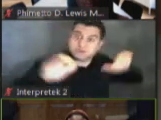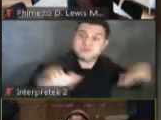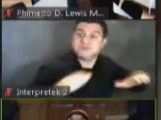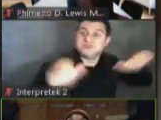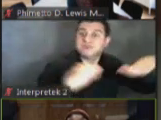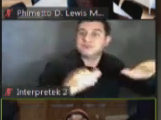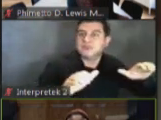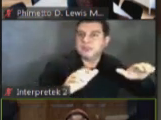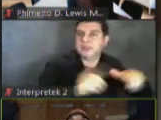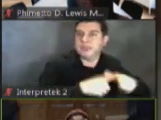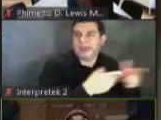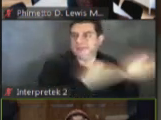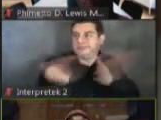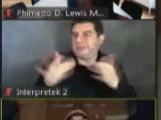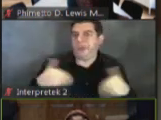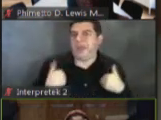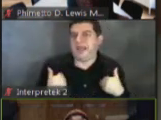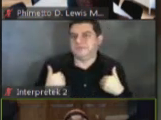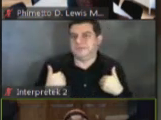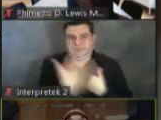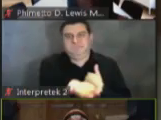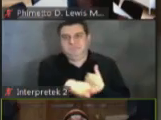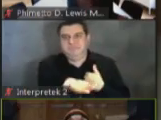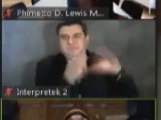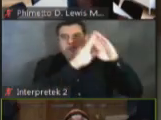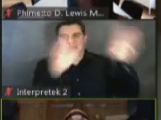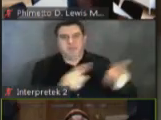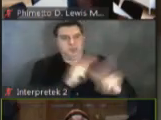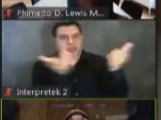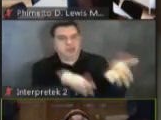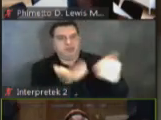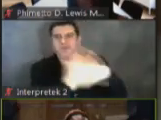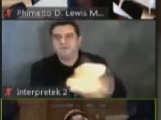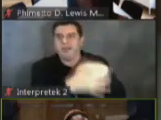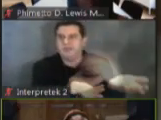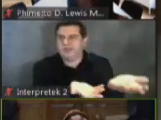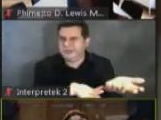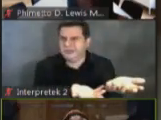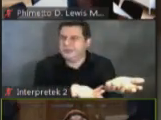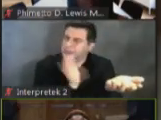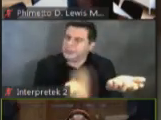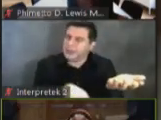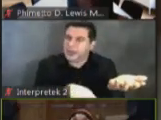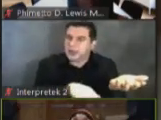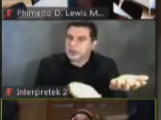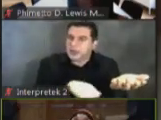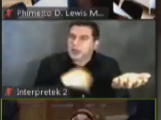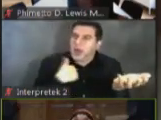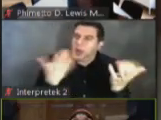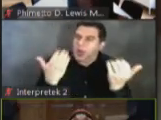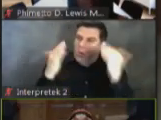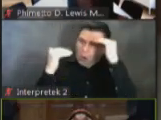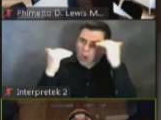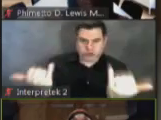standing years ago. So I hope it's time for action. I wonder if this is a product of